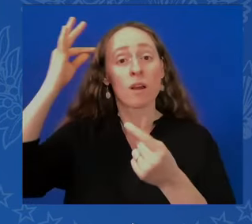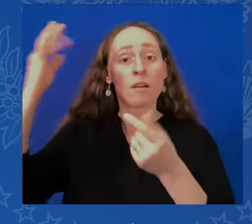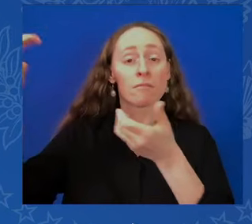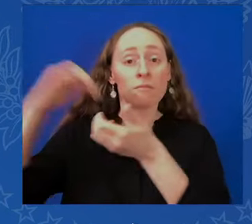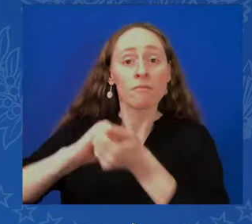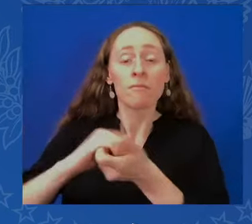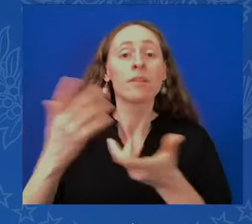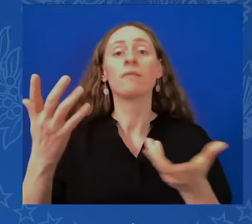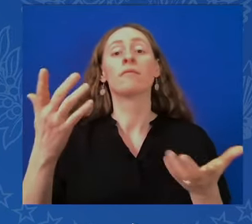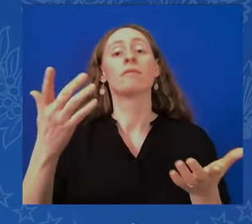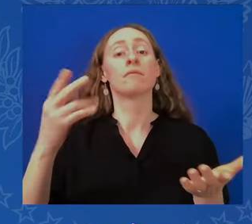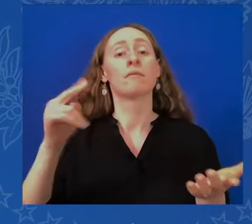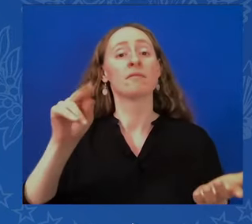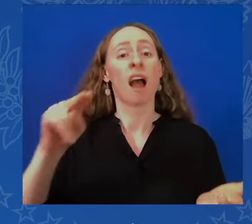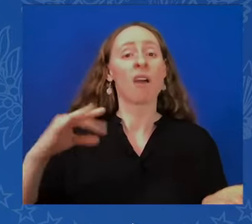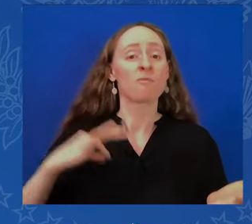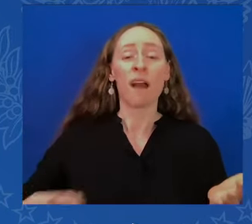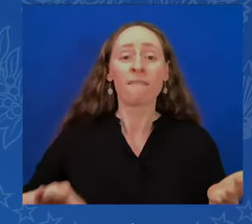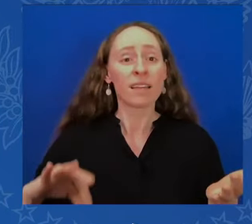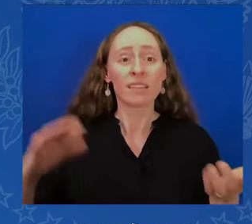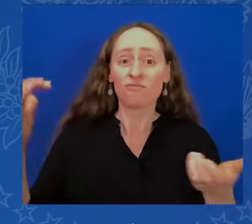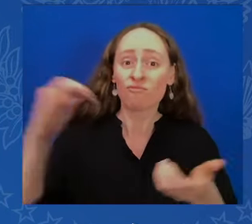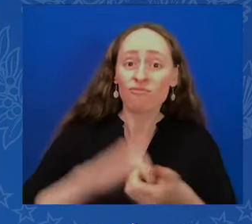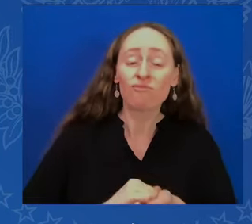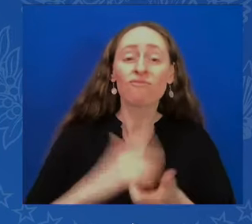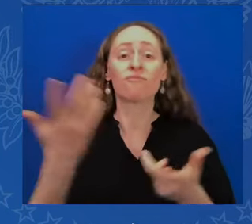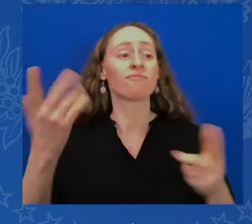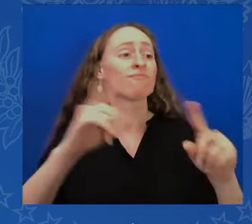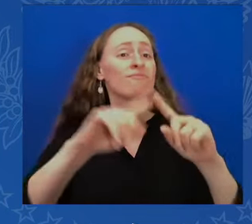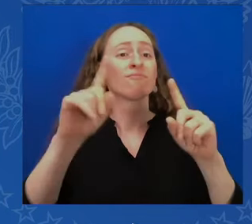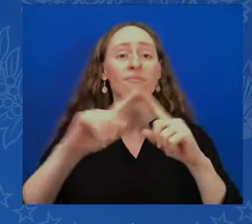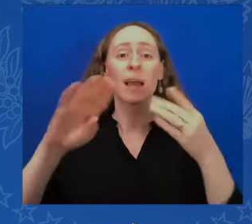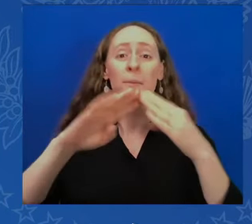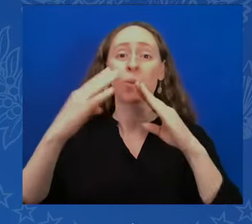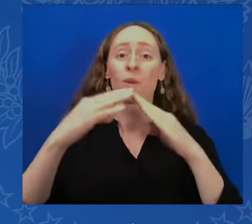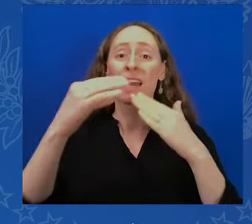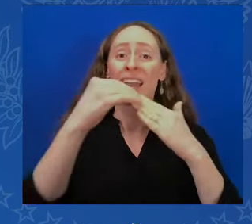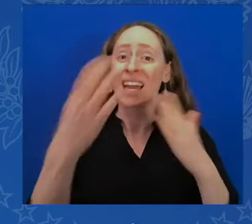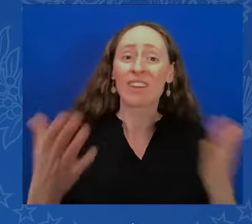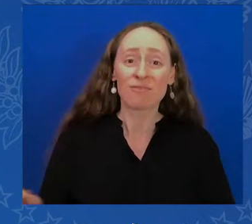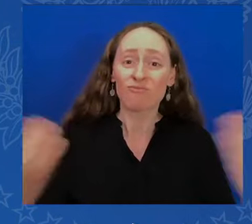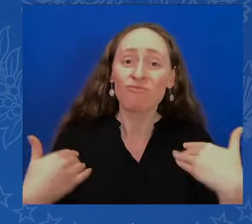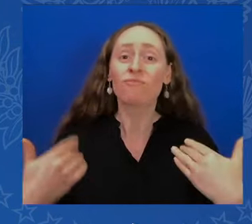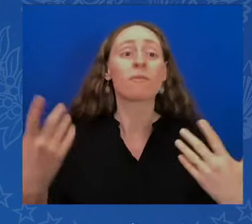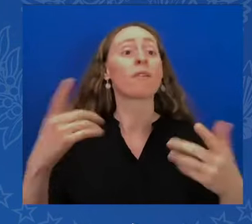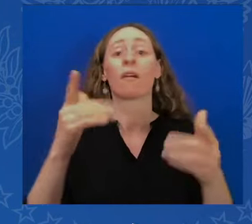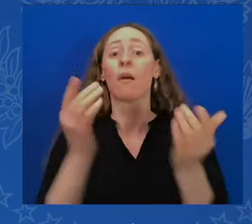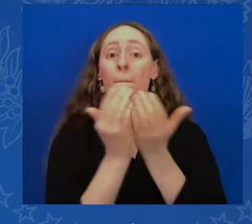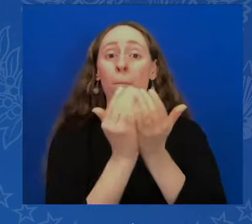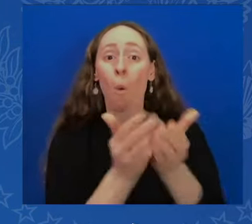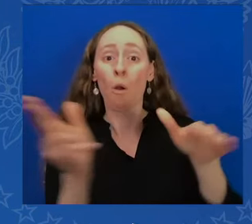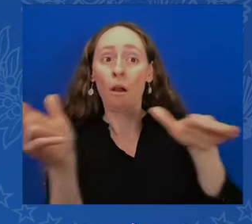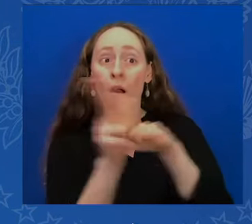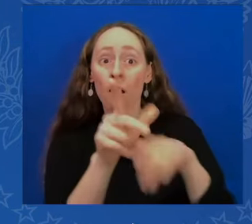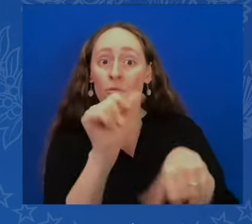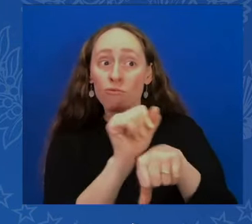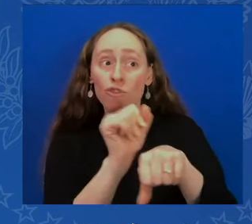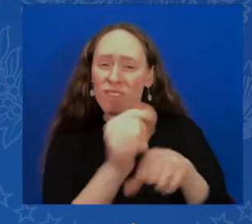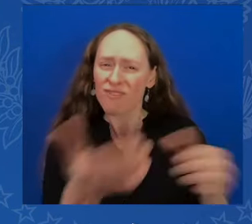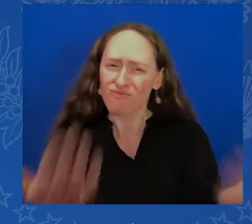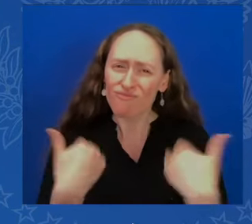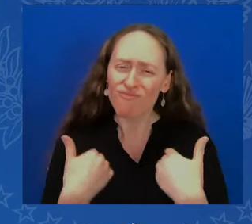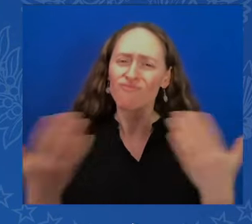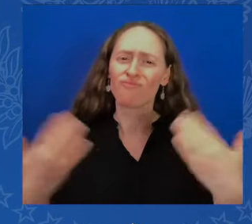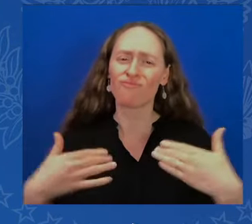workers. And this morning, I signed an executive order to provide $60 million in